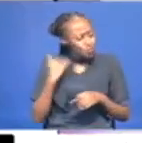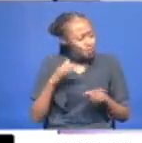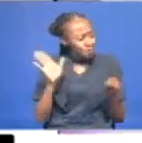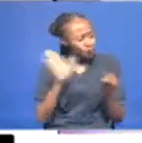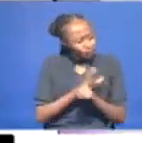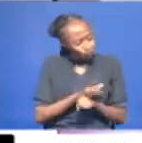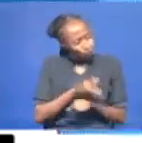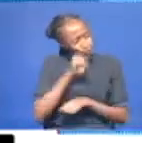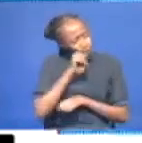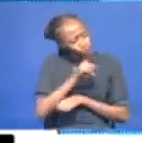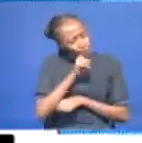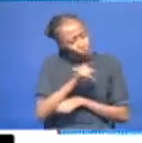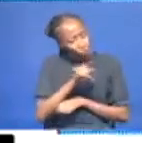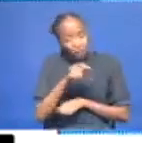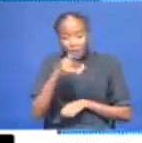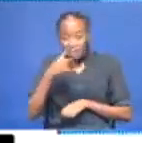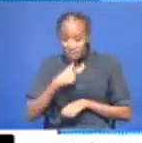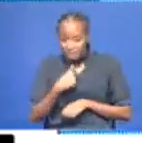I will not leave